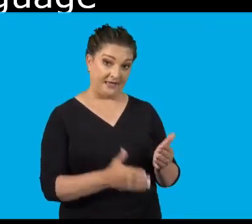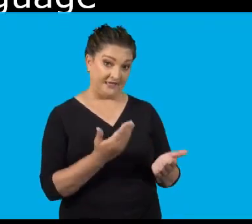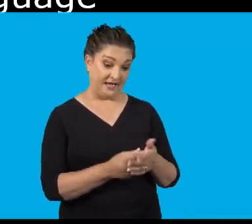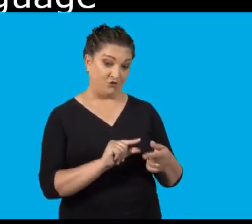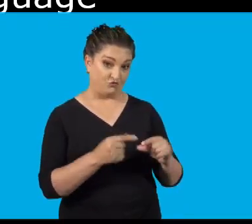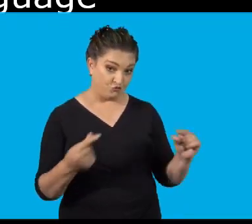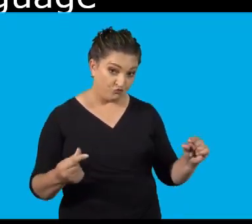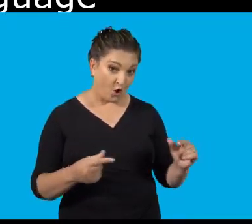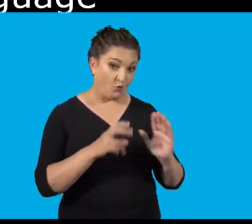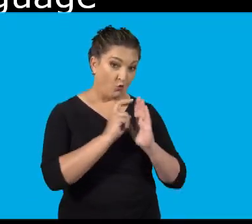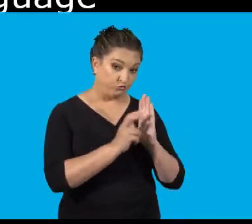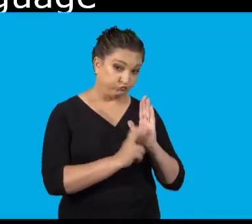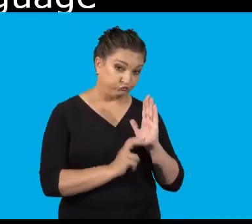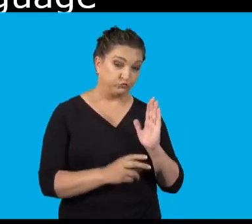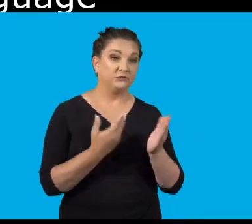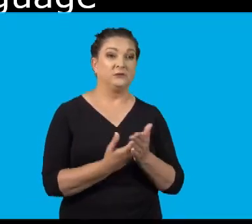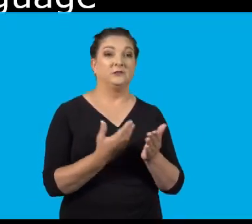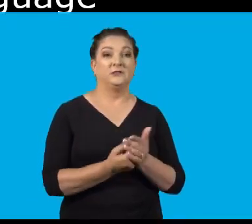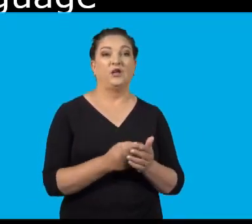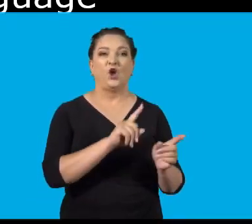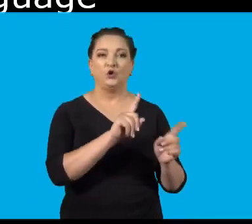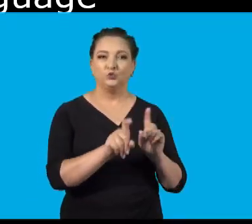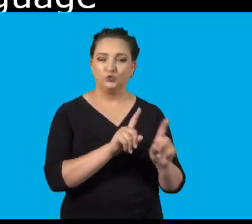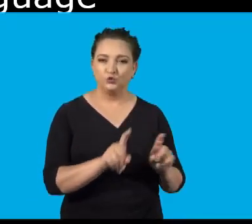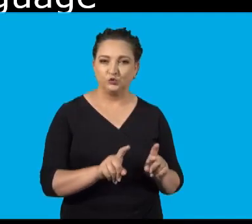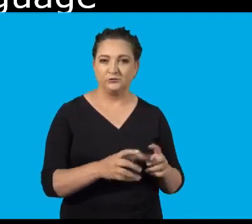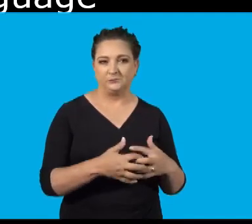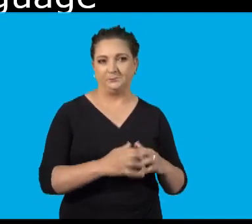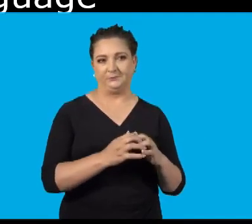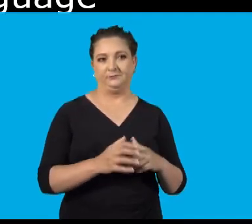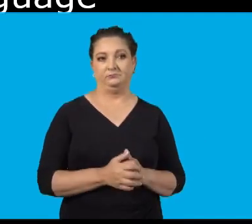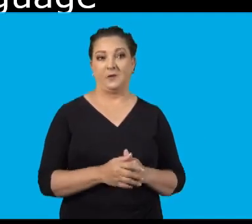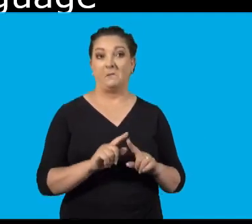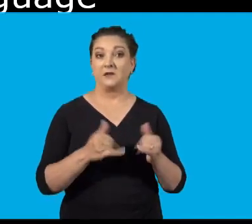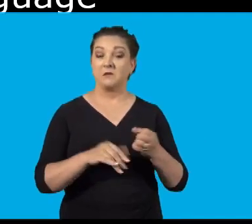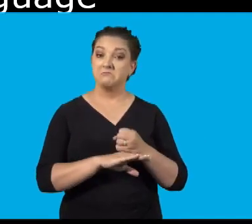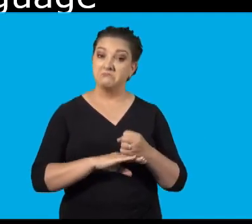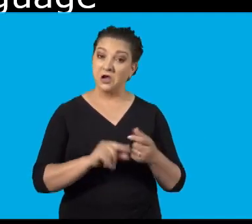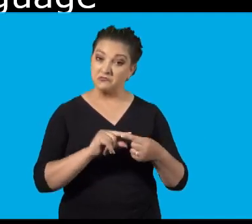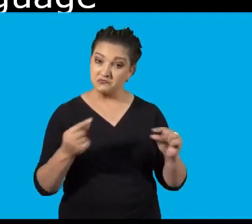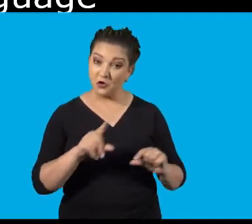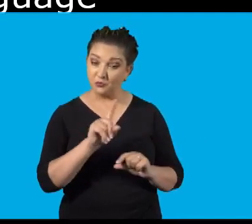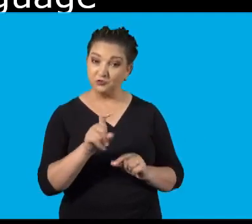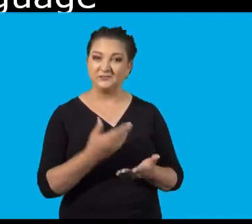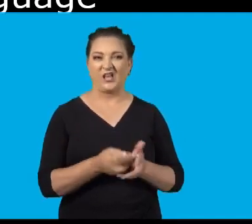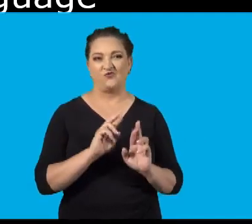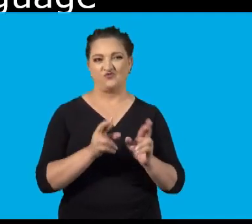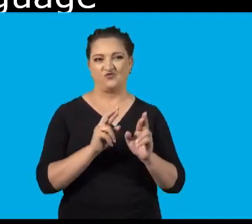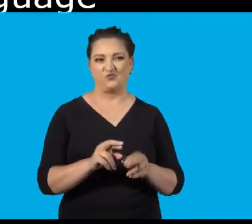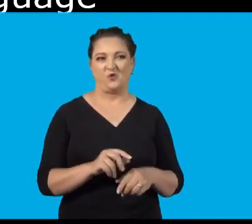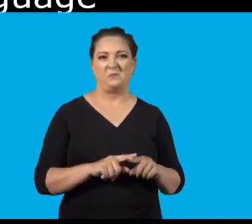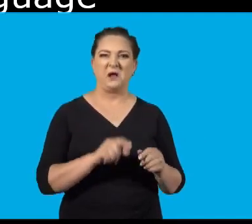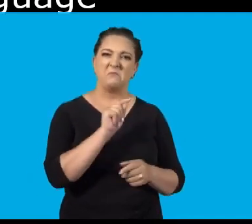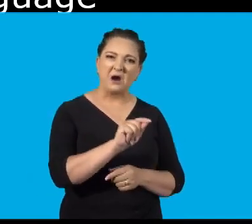apply grammar rules to set questions, respond to questions based on grammar. You will be able to use